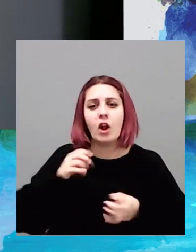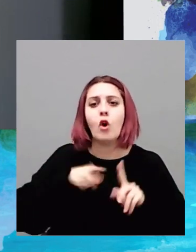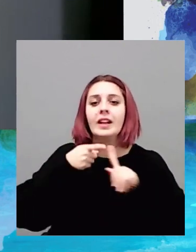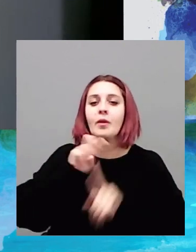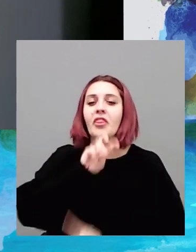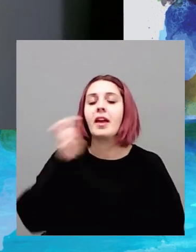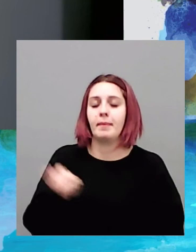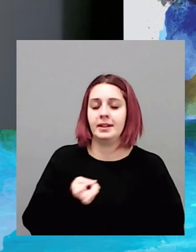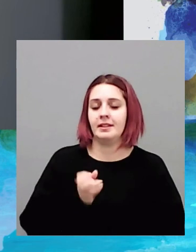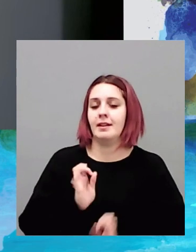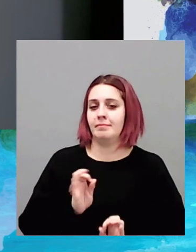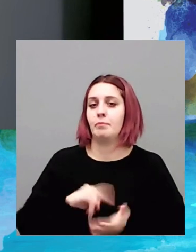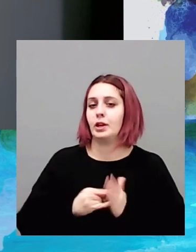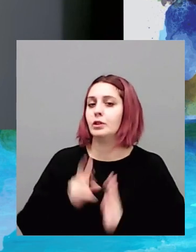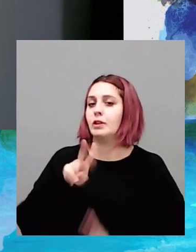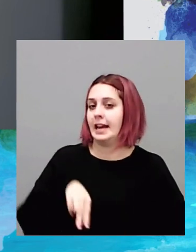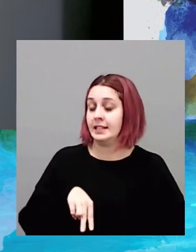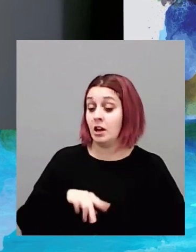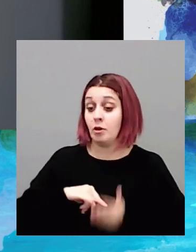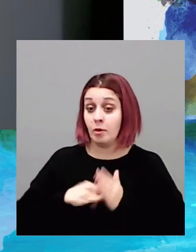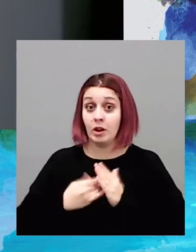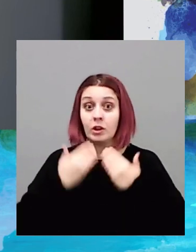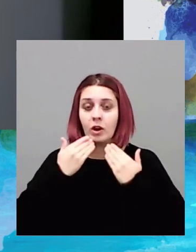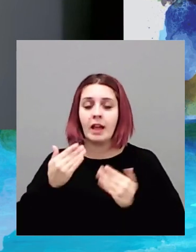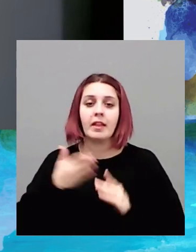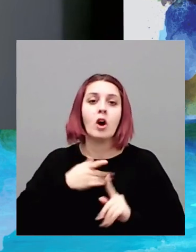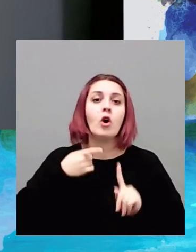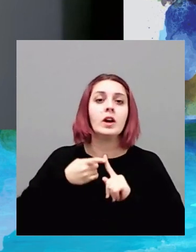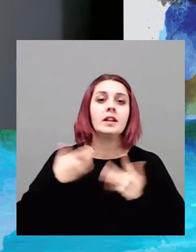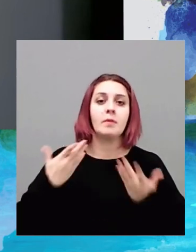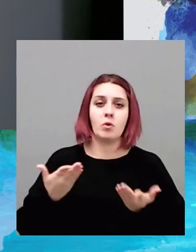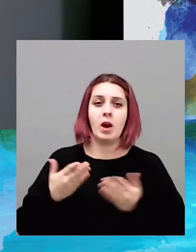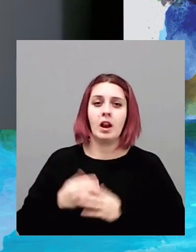I think we have an opportunity to really have tourism with